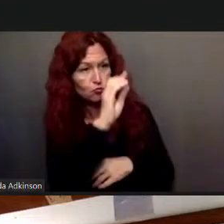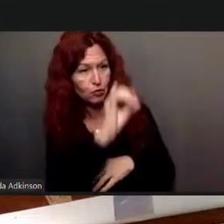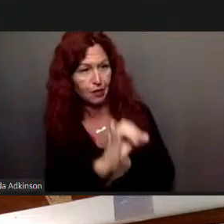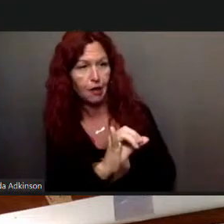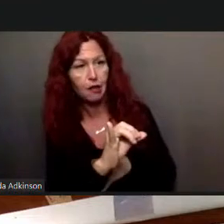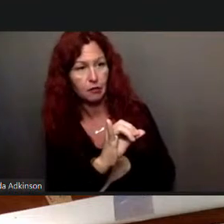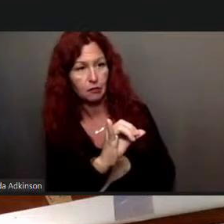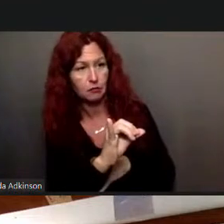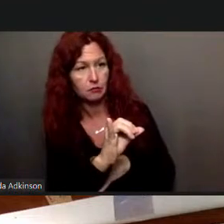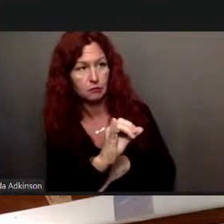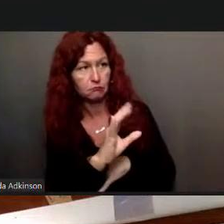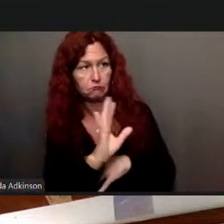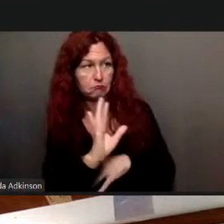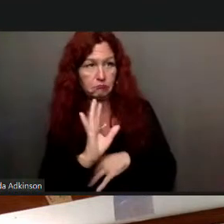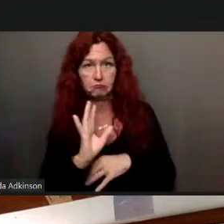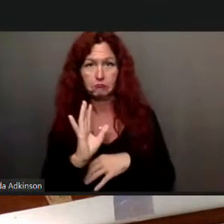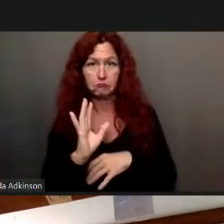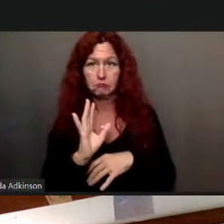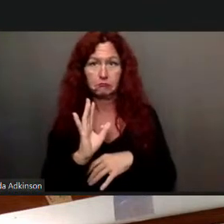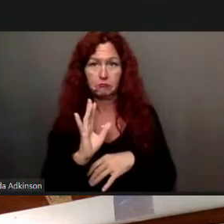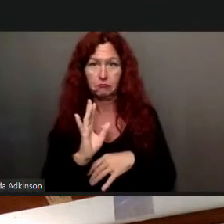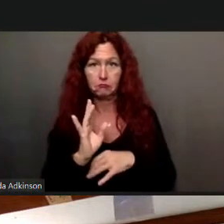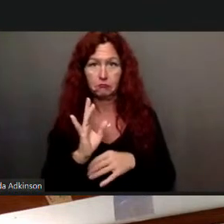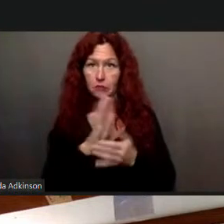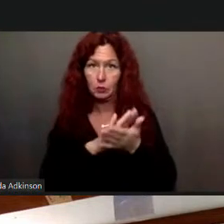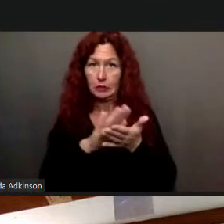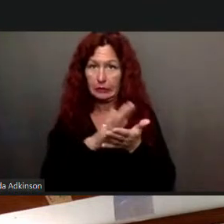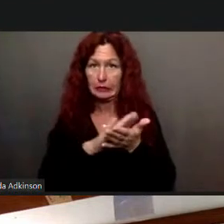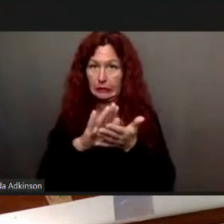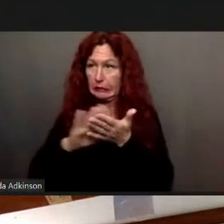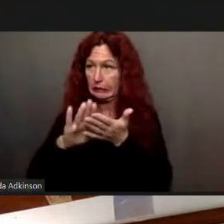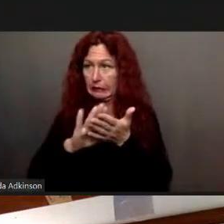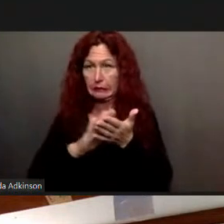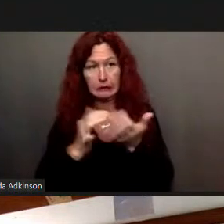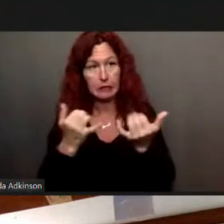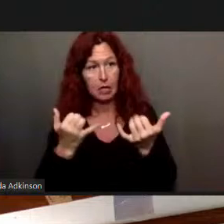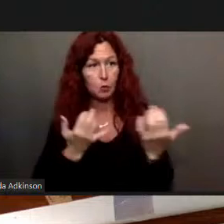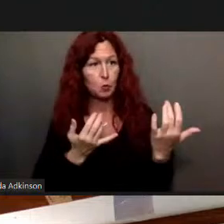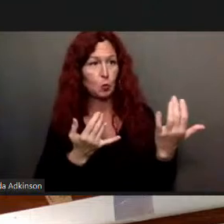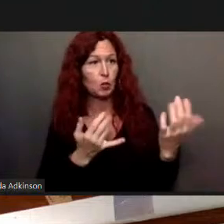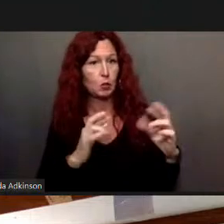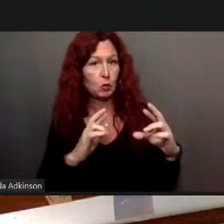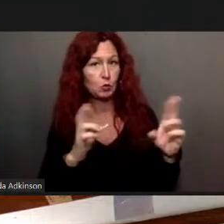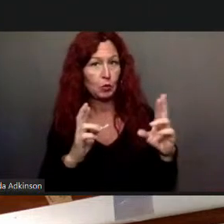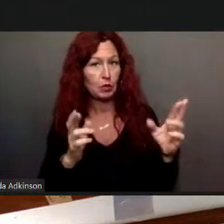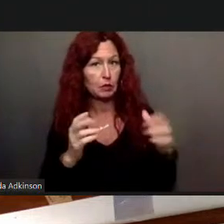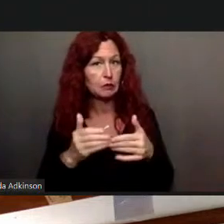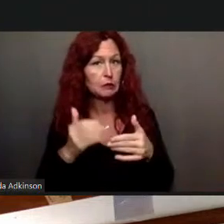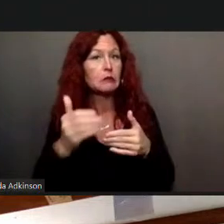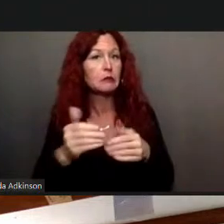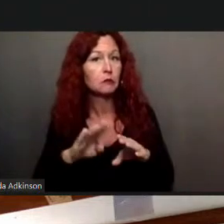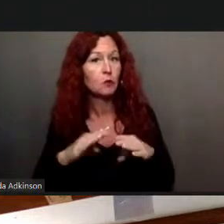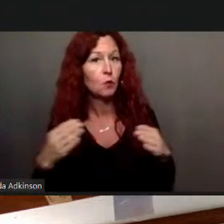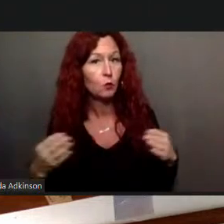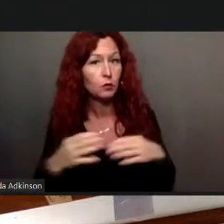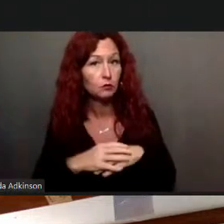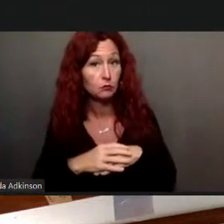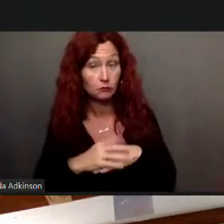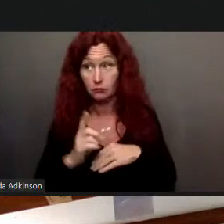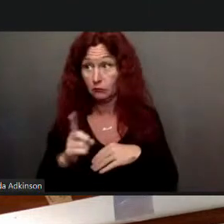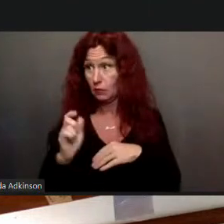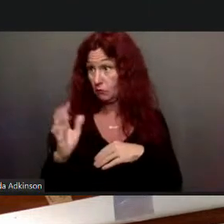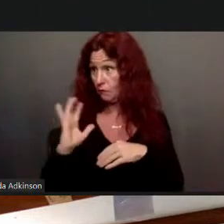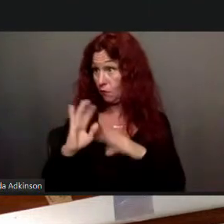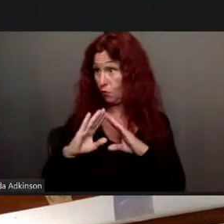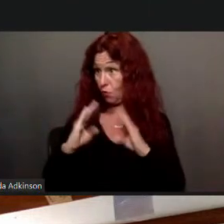We're cleaning the facility and getting it ready to open if the mayor makes that decision. Okay, so there's no COVID. Was it ever open?